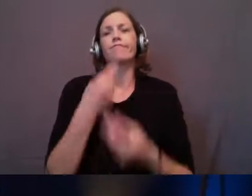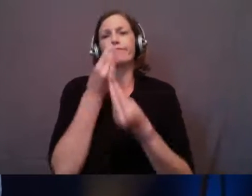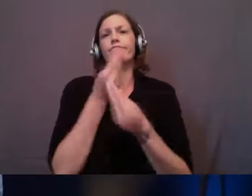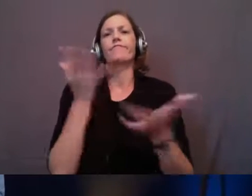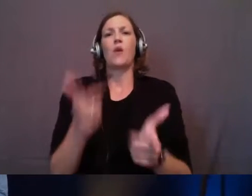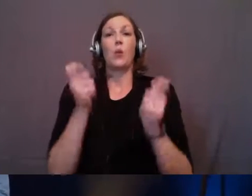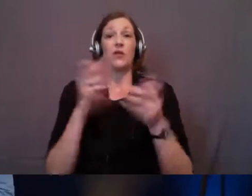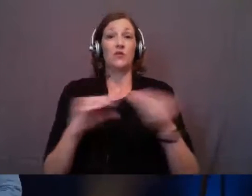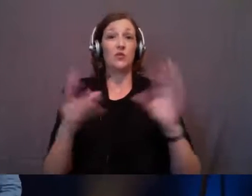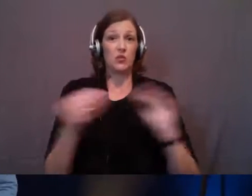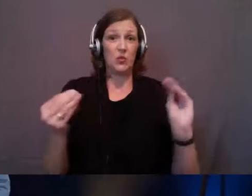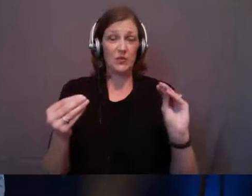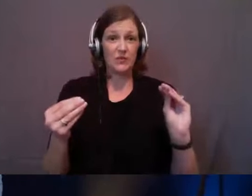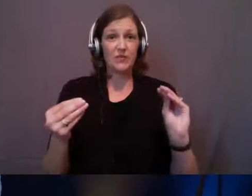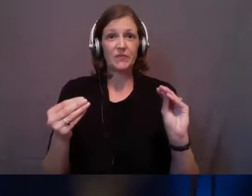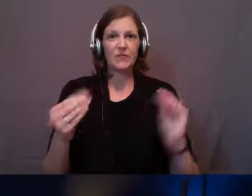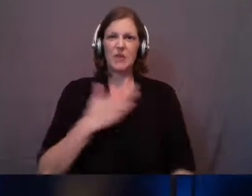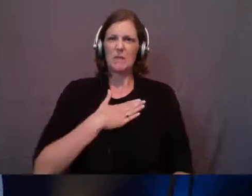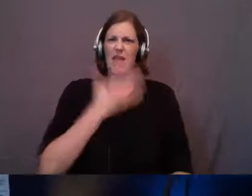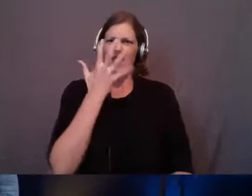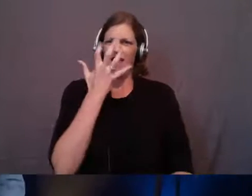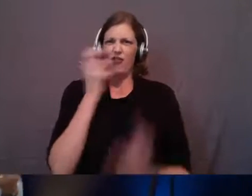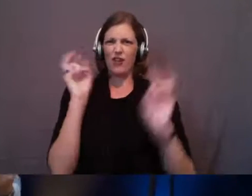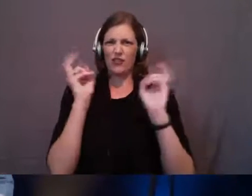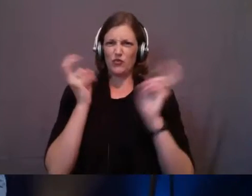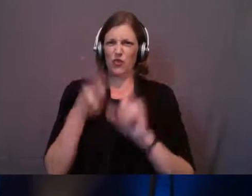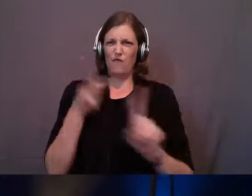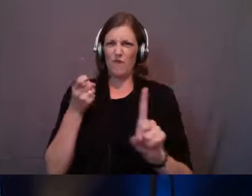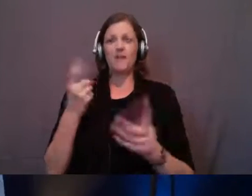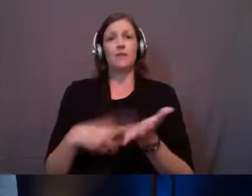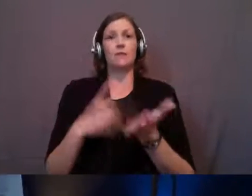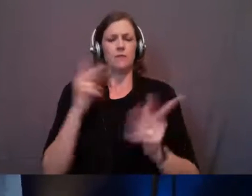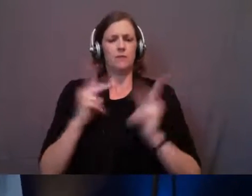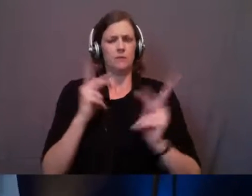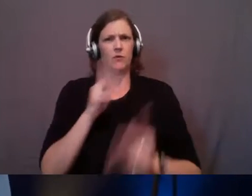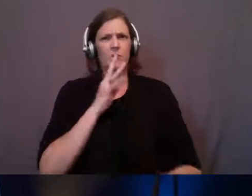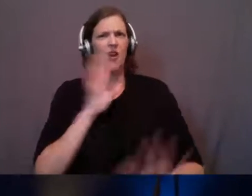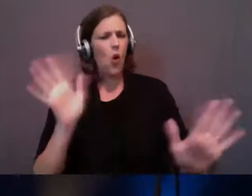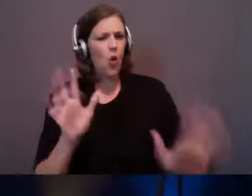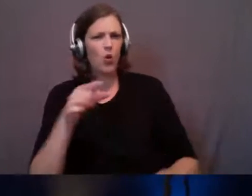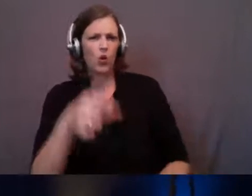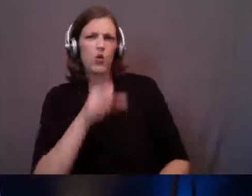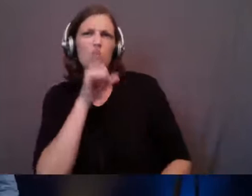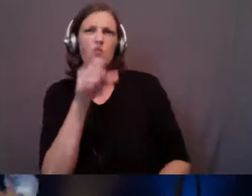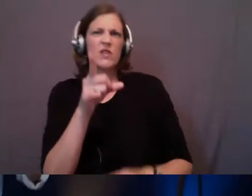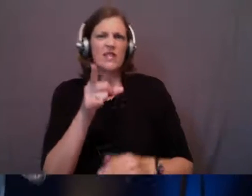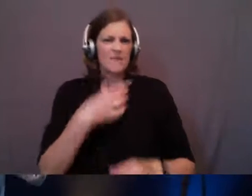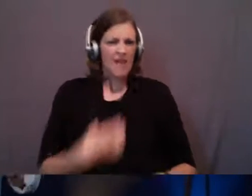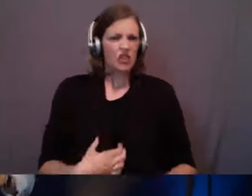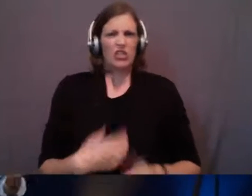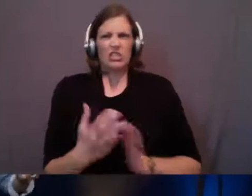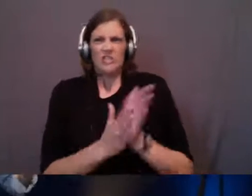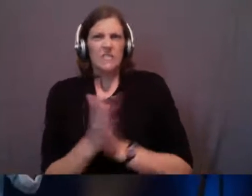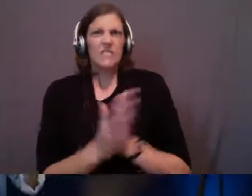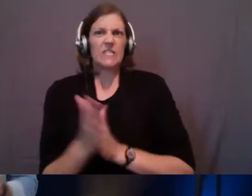about where my anger issues came from. Now, sometimes when I'm speaking, people will say, Carlos, you're really intense, you're really passionate, and you're